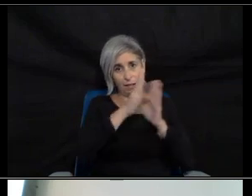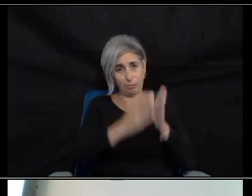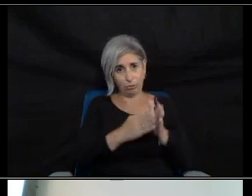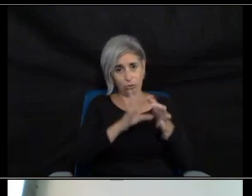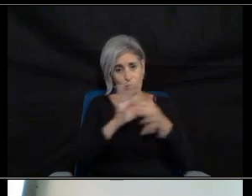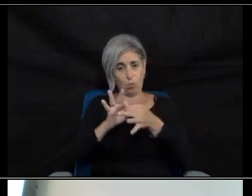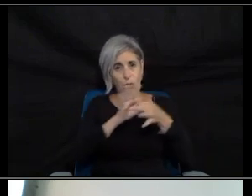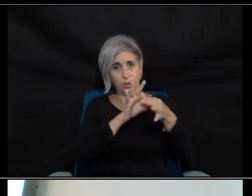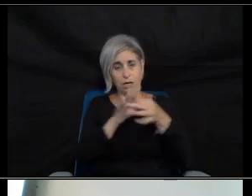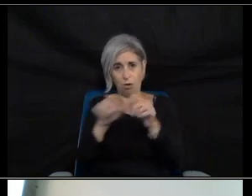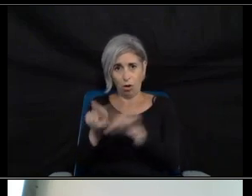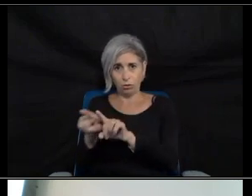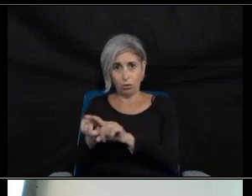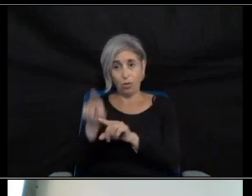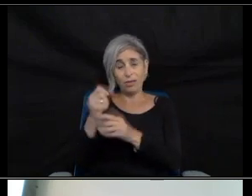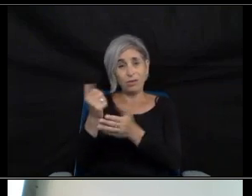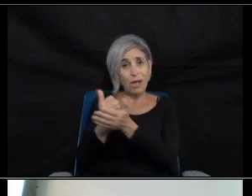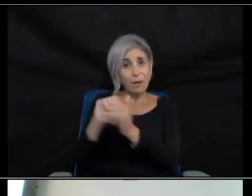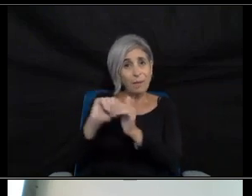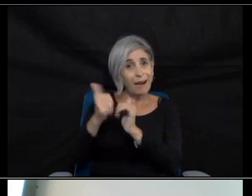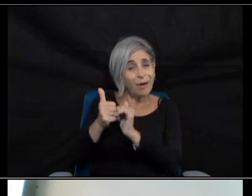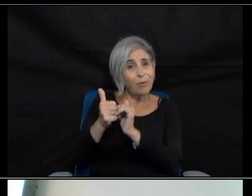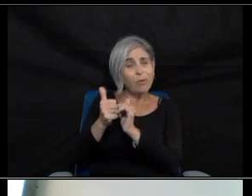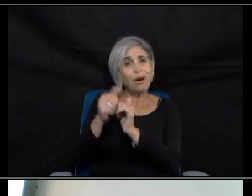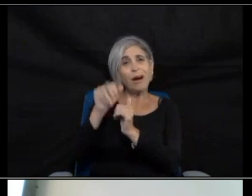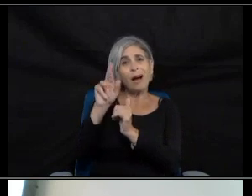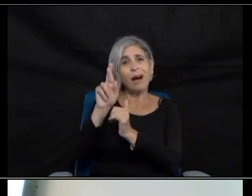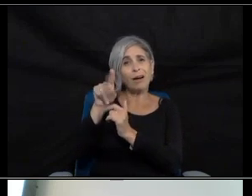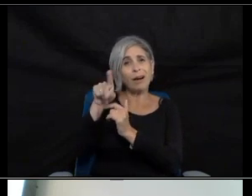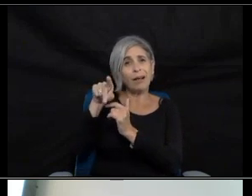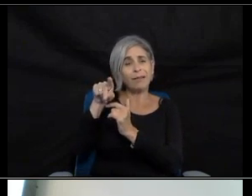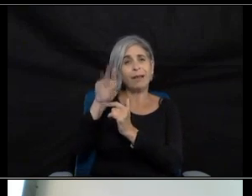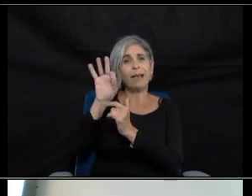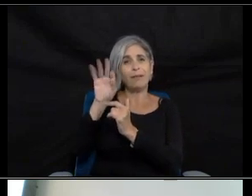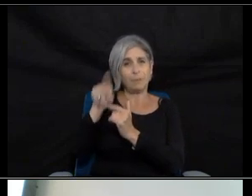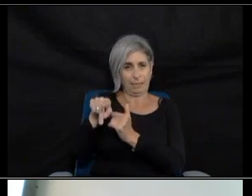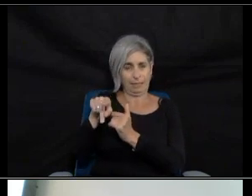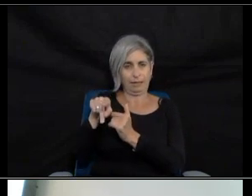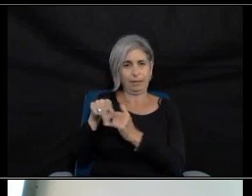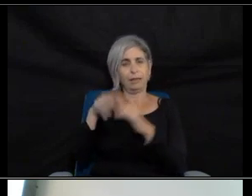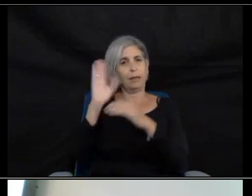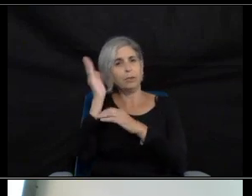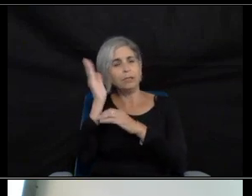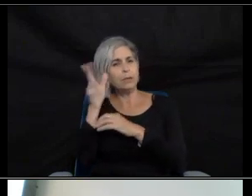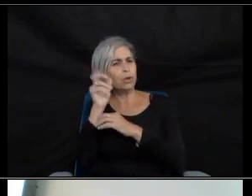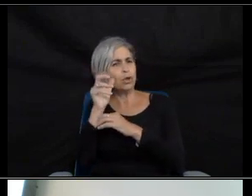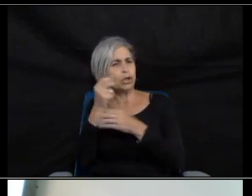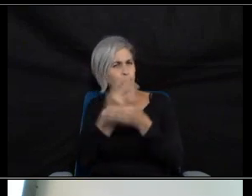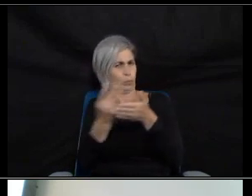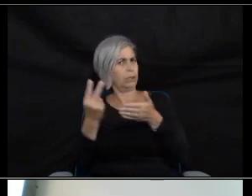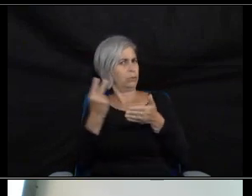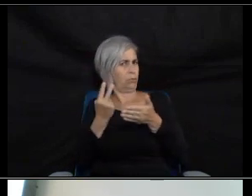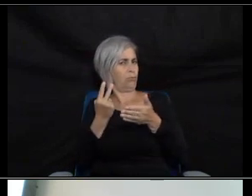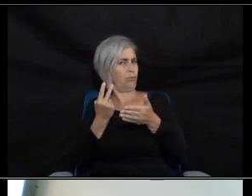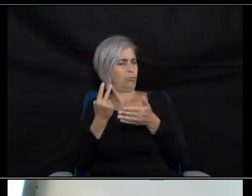coordinator. And this will help with the RFP, where the presentation that we heard 2 weeks ago.